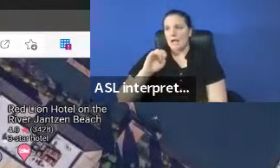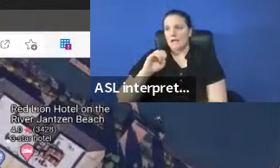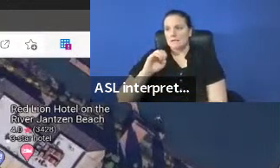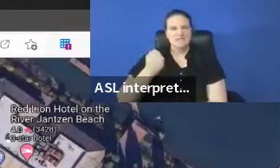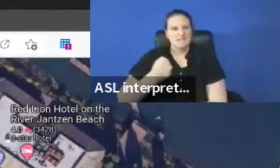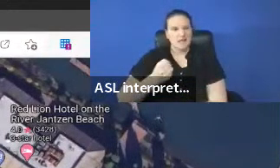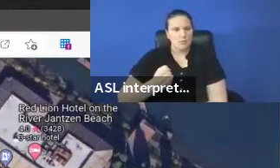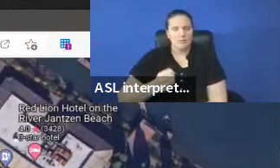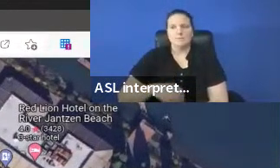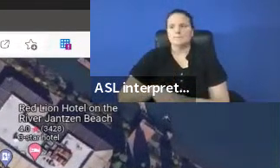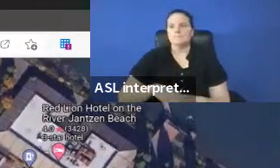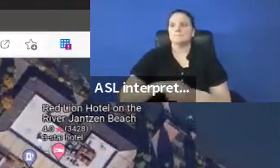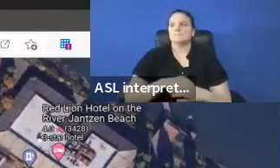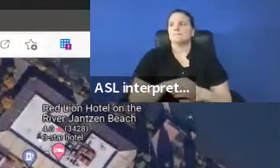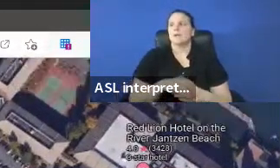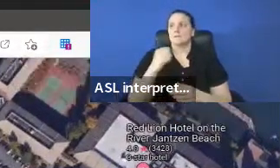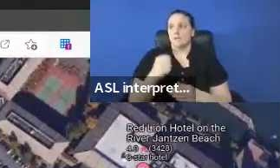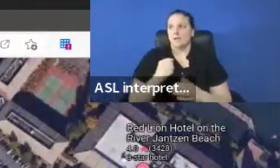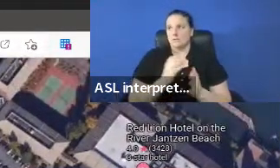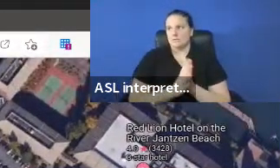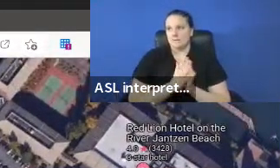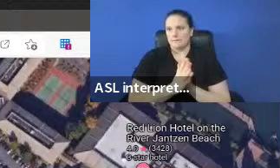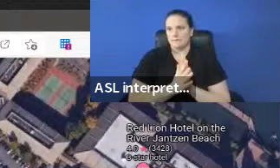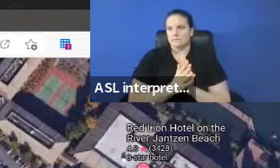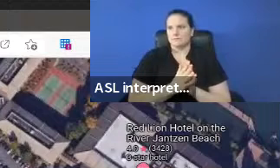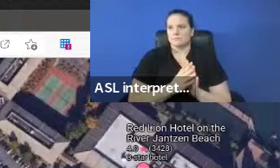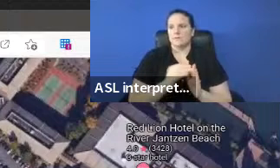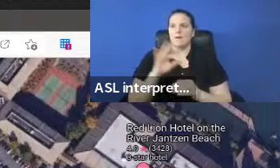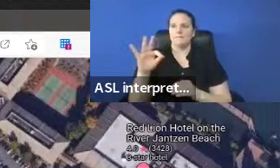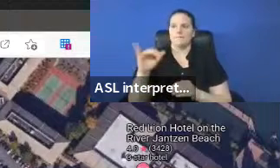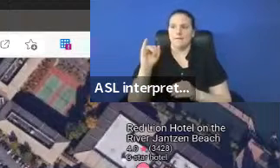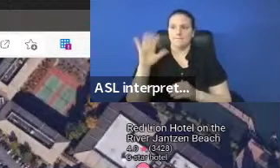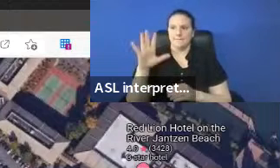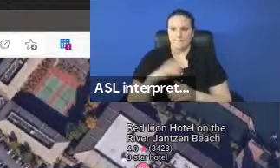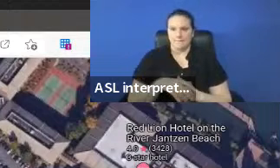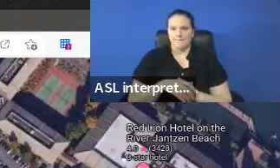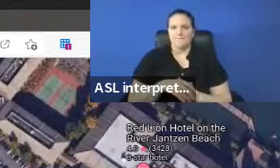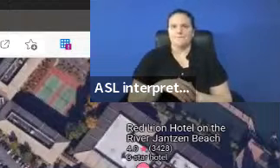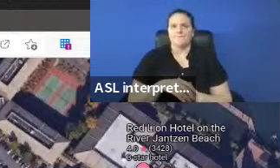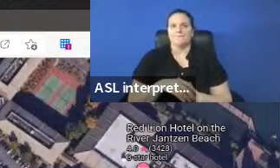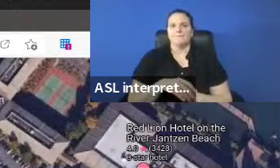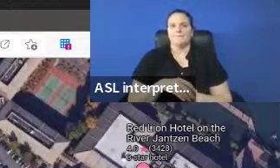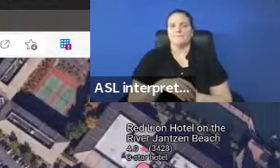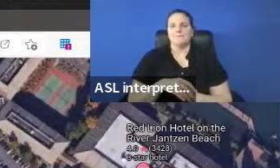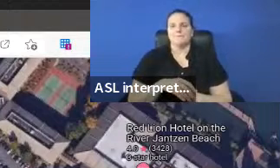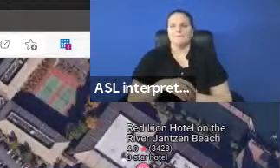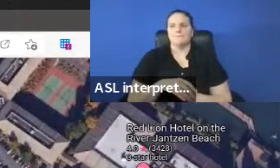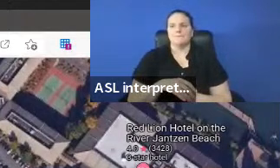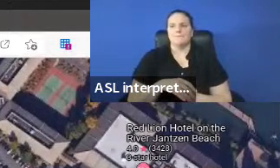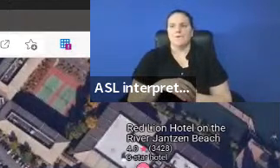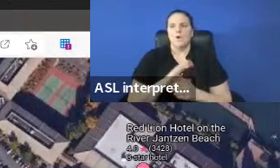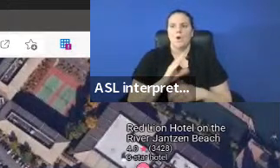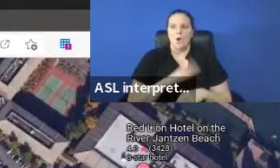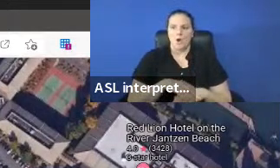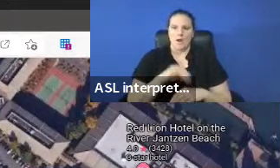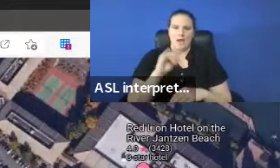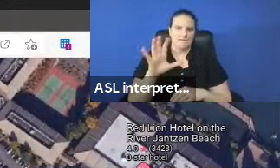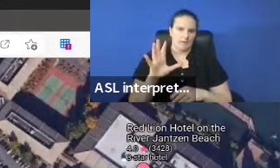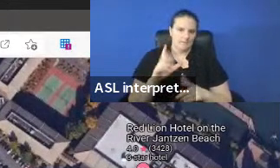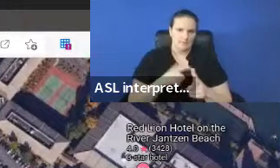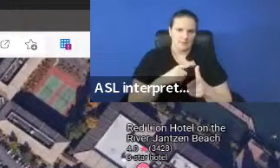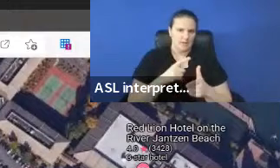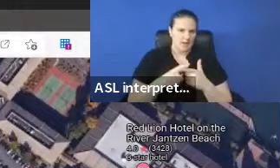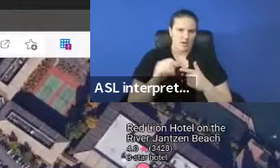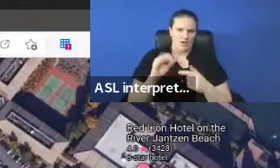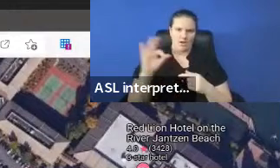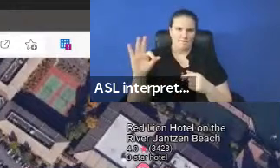Then for southbound traffic getting off of I-5, as well as southbound traffic getting on I-5, it comes off at, similar